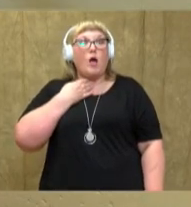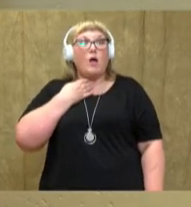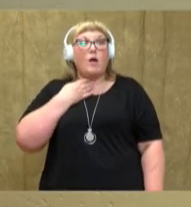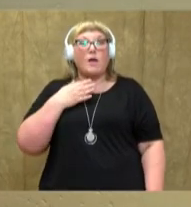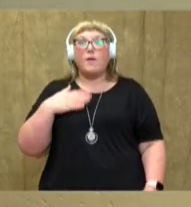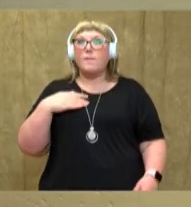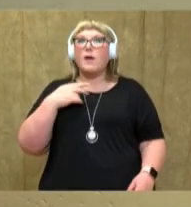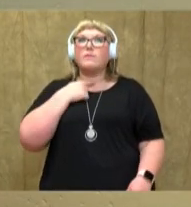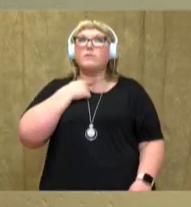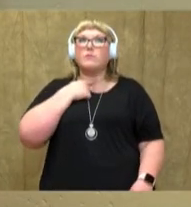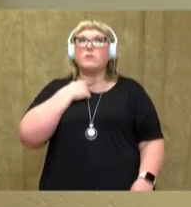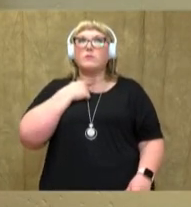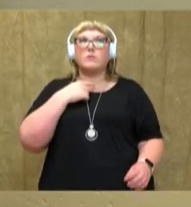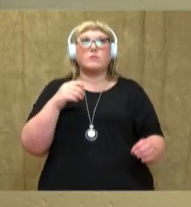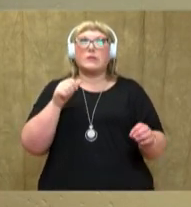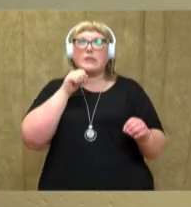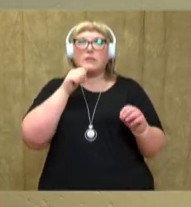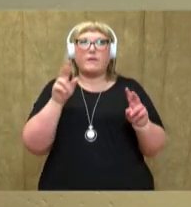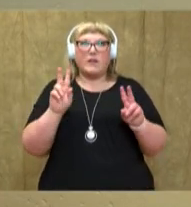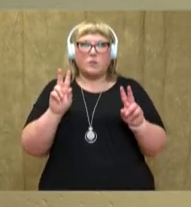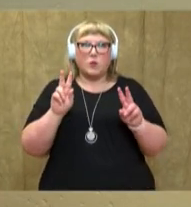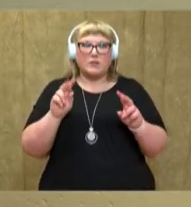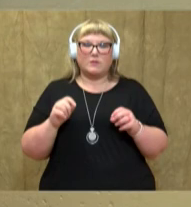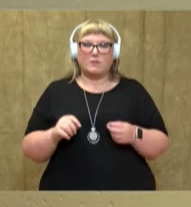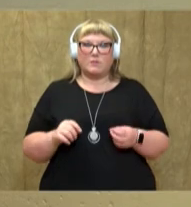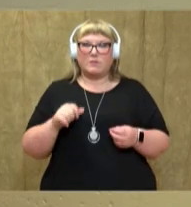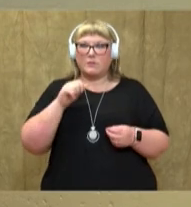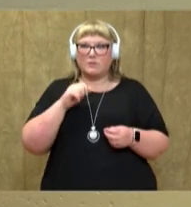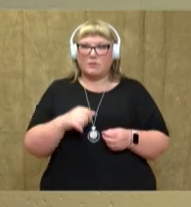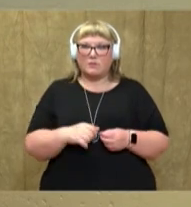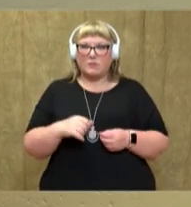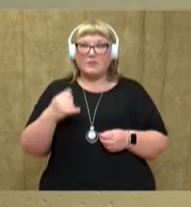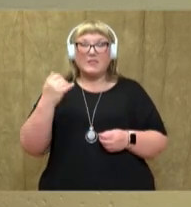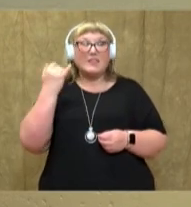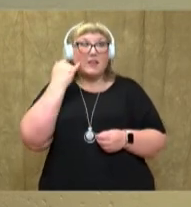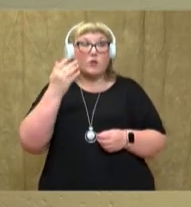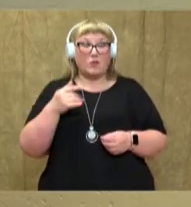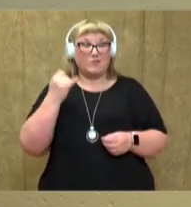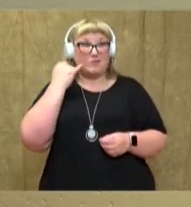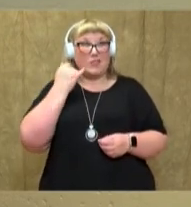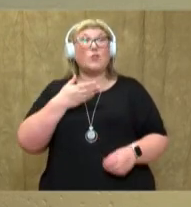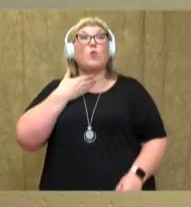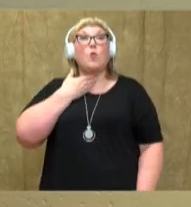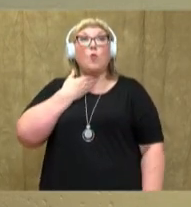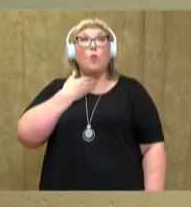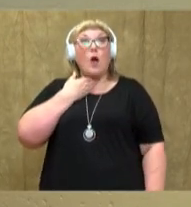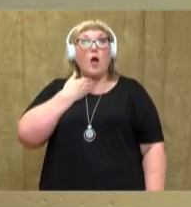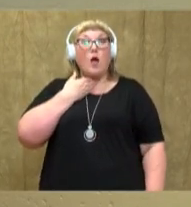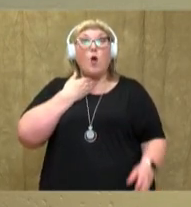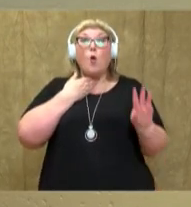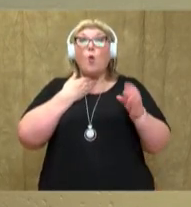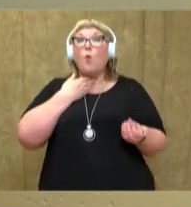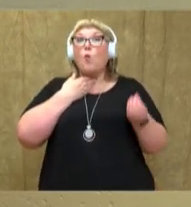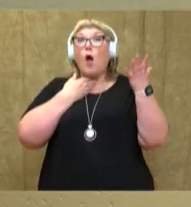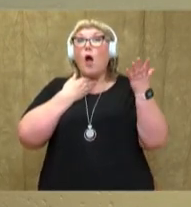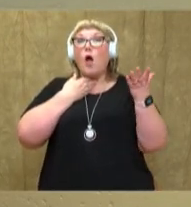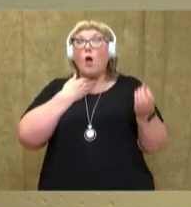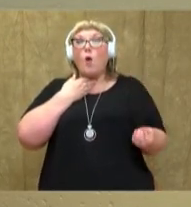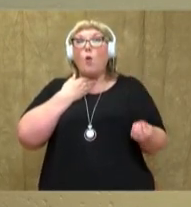my vocal cords, they don't vibrate. If you place your hands here and you try it,